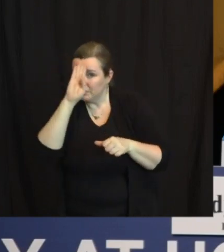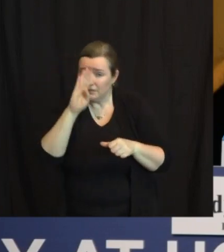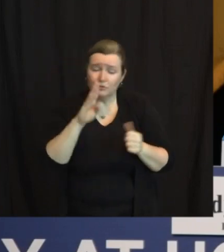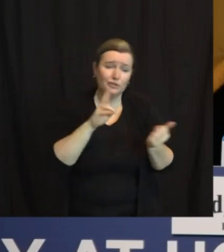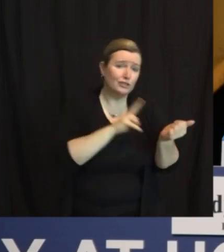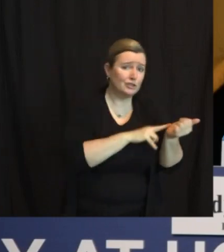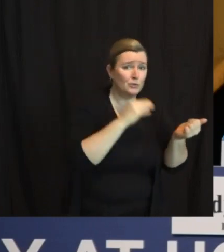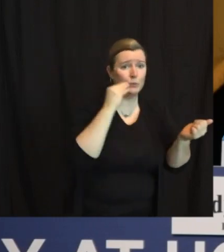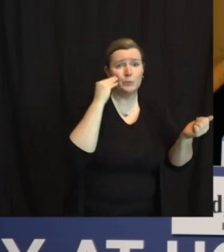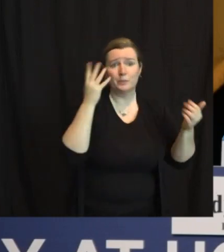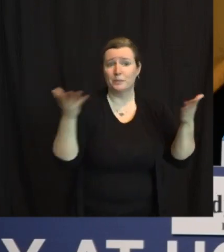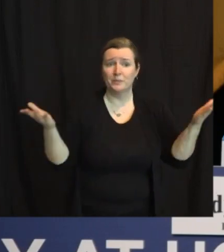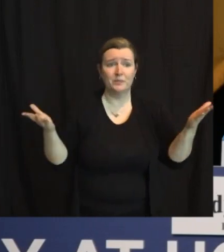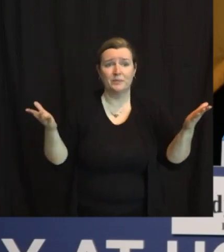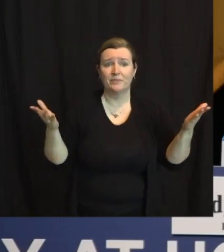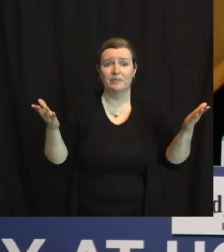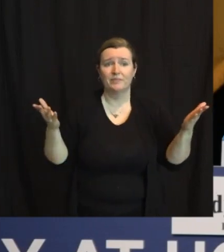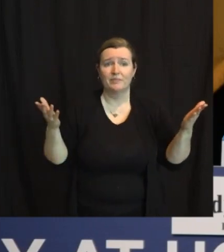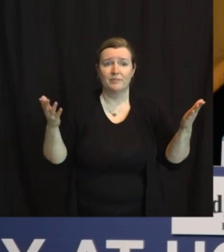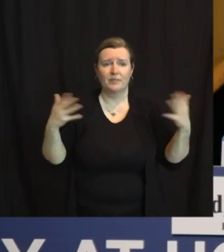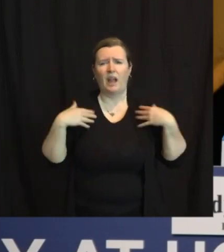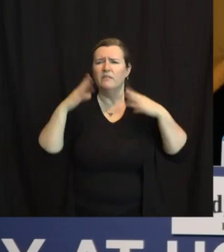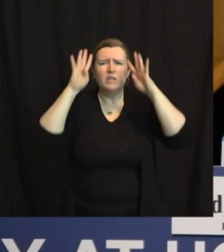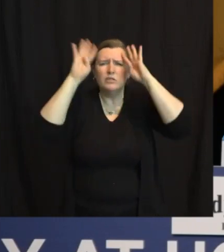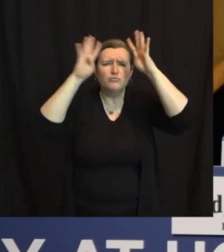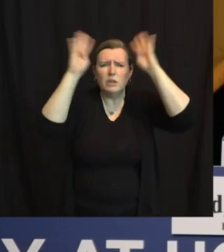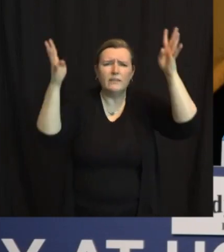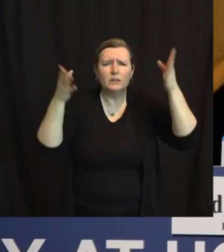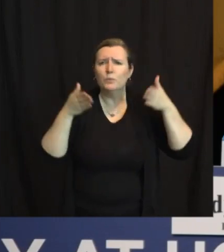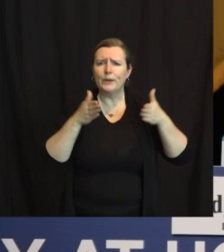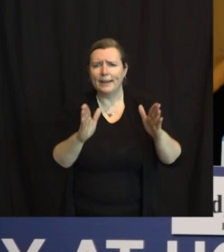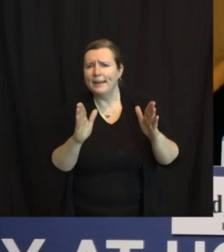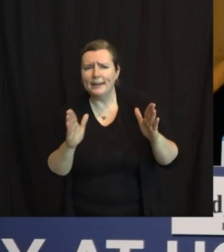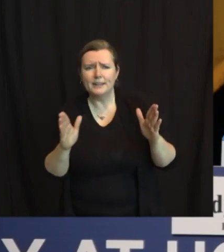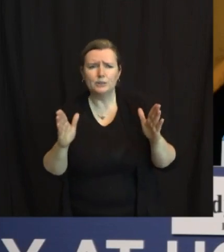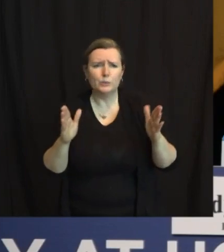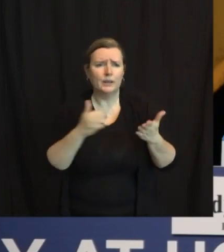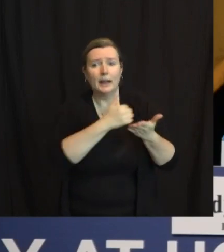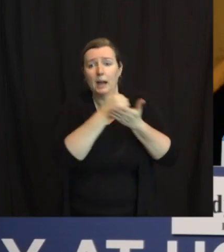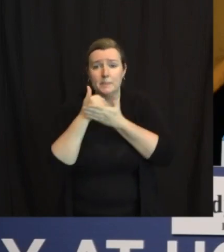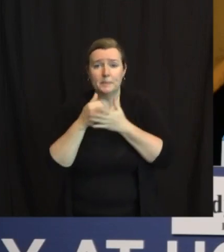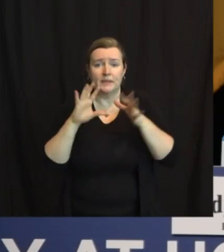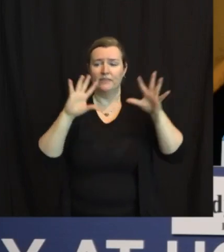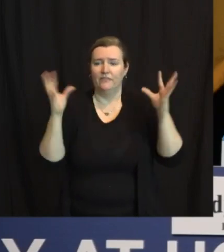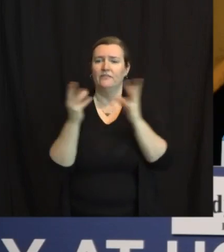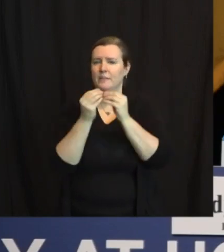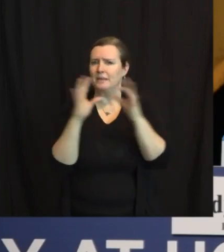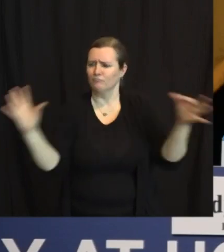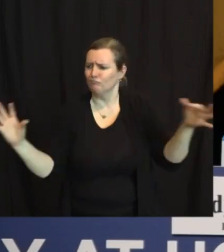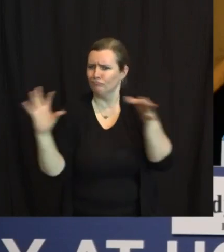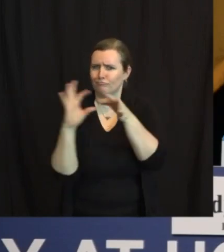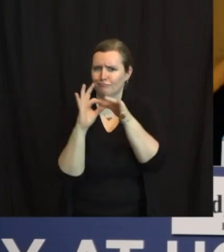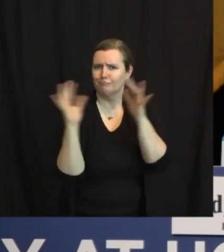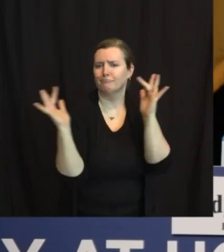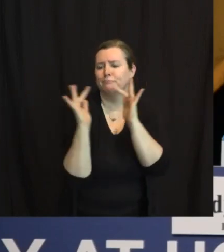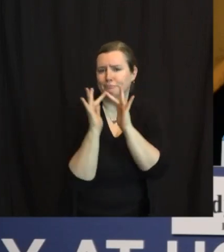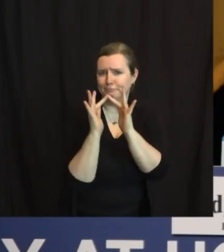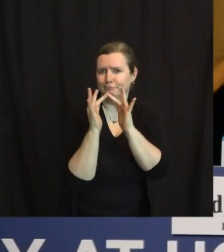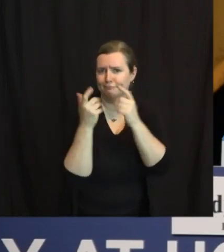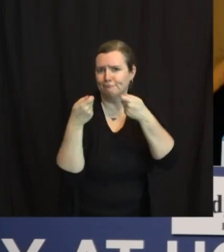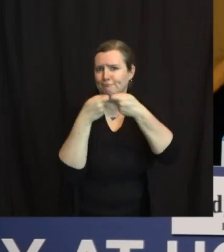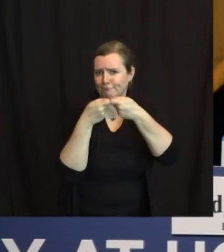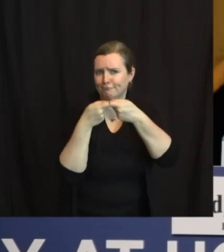have taken creative approaches to ensure that families can connect and can bring well wishes